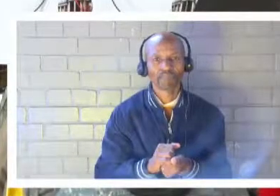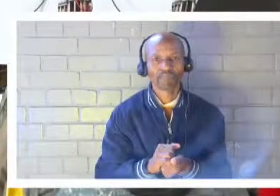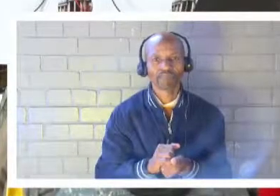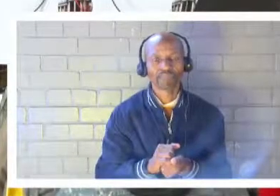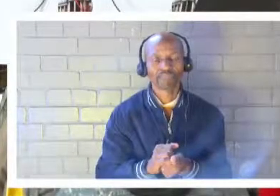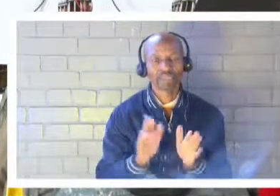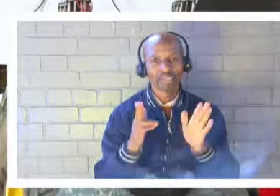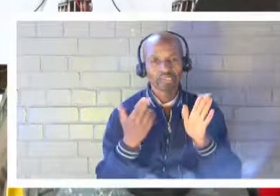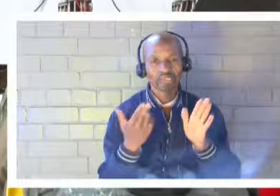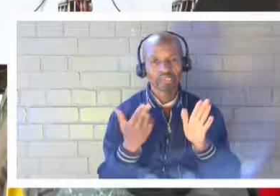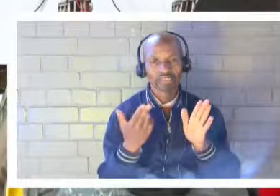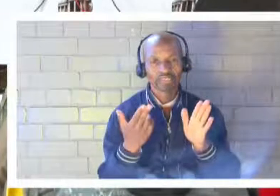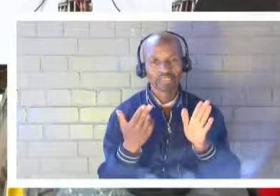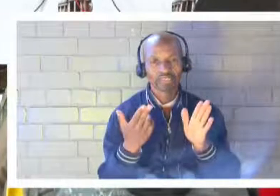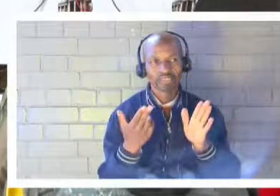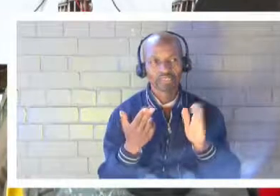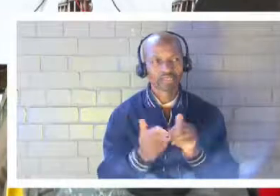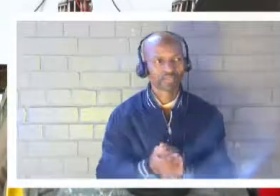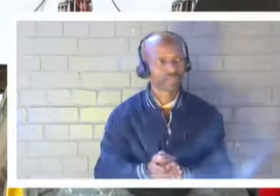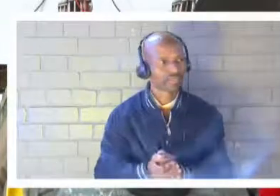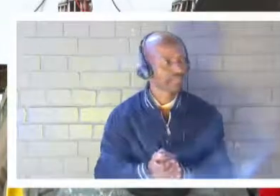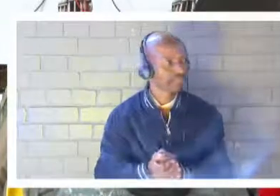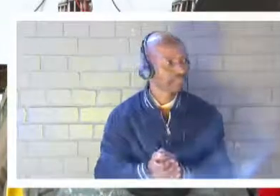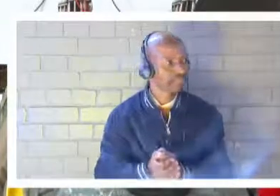Number 8.